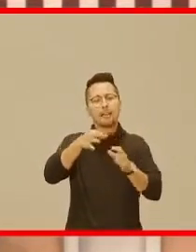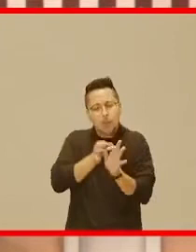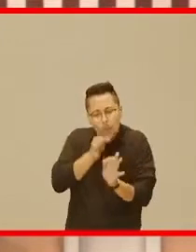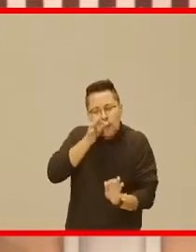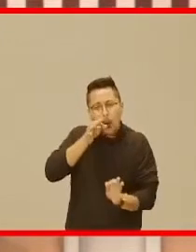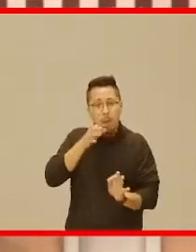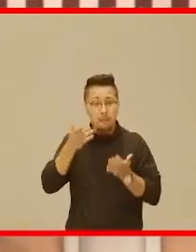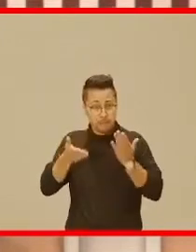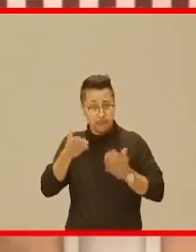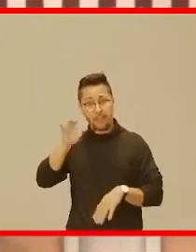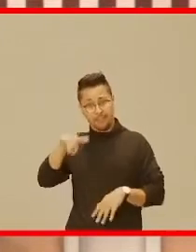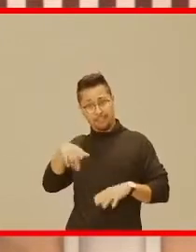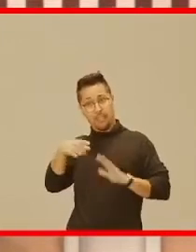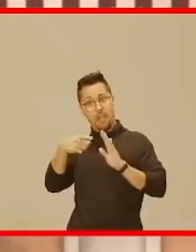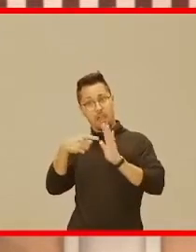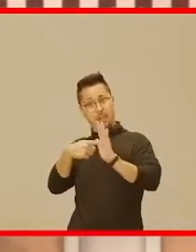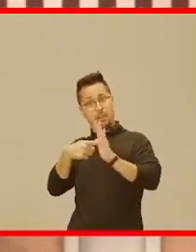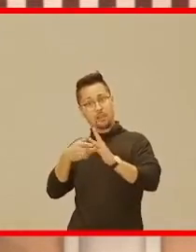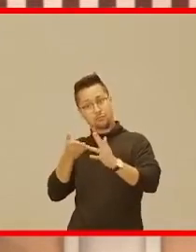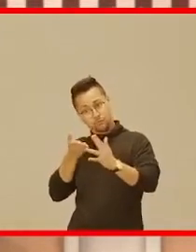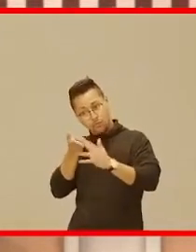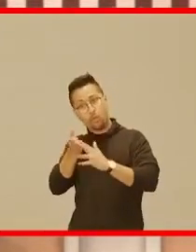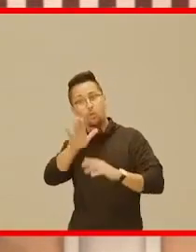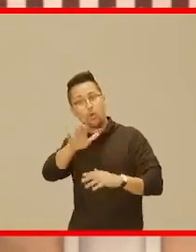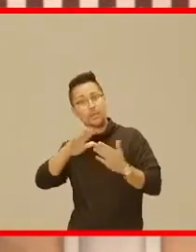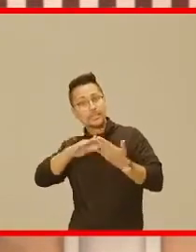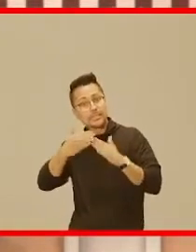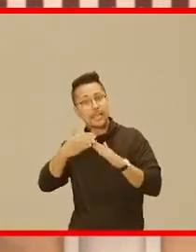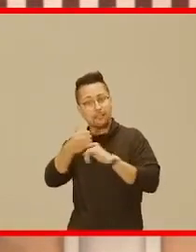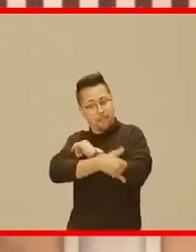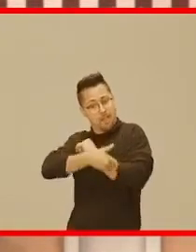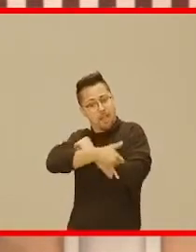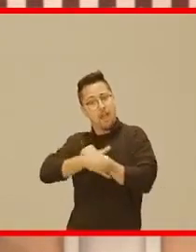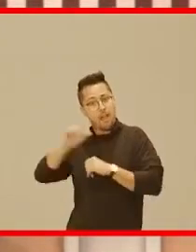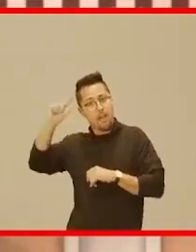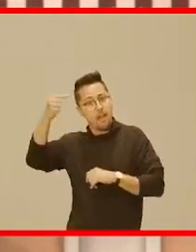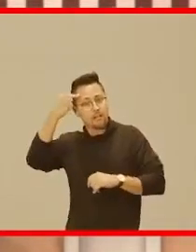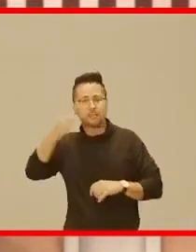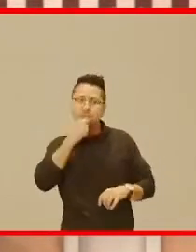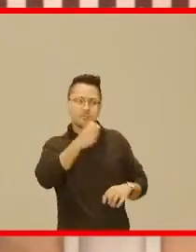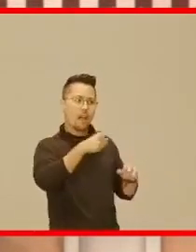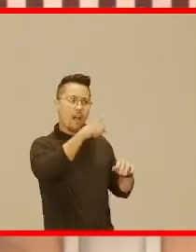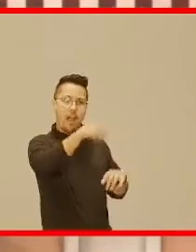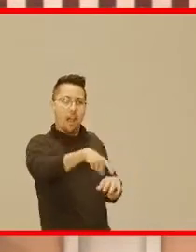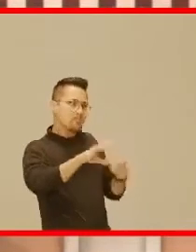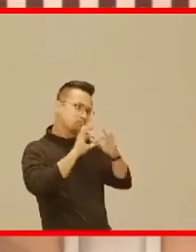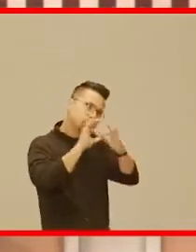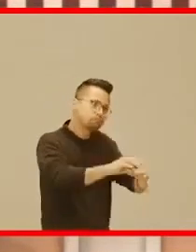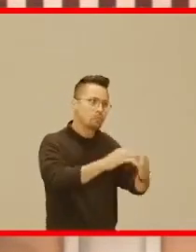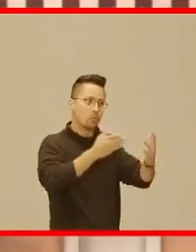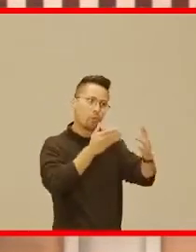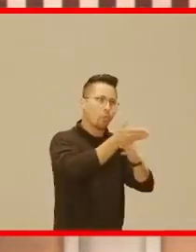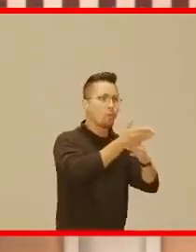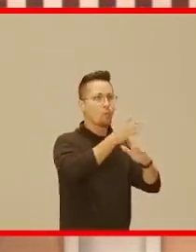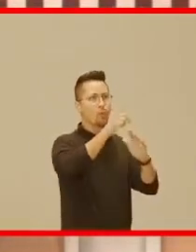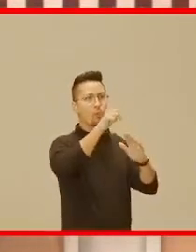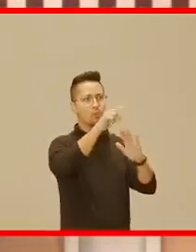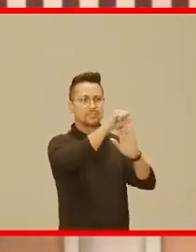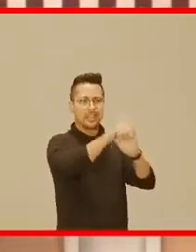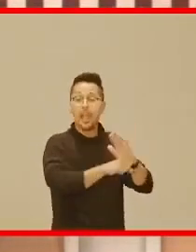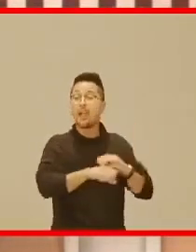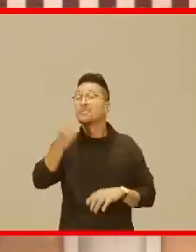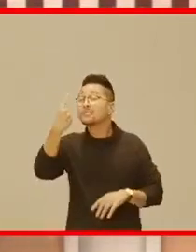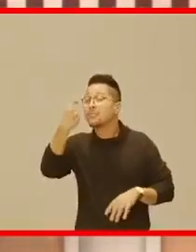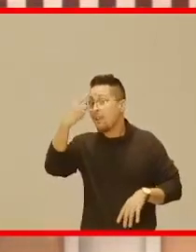that would go through your city or county government. That doesn't have to go through the state legislature. But if you want to change driver's license requirements for